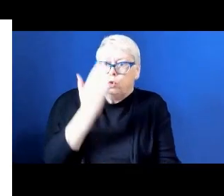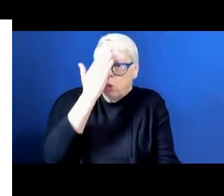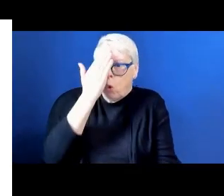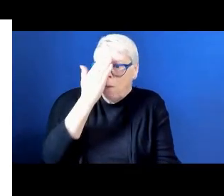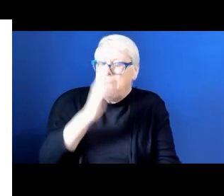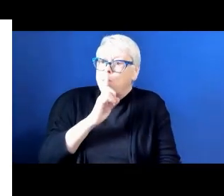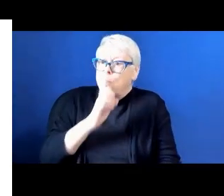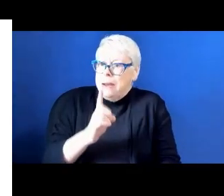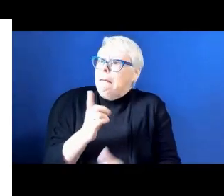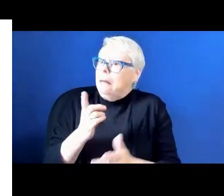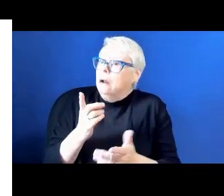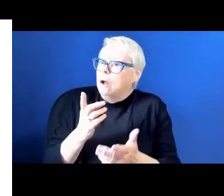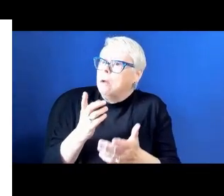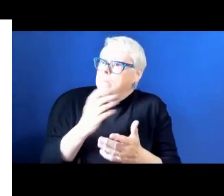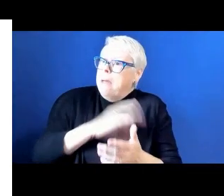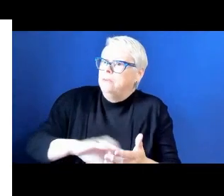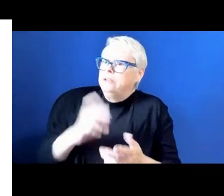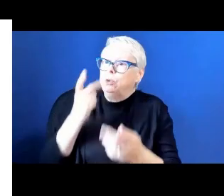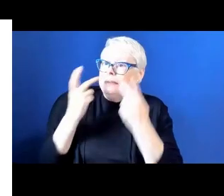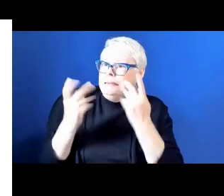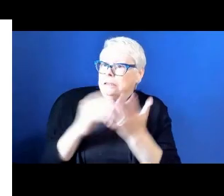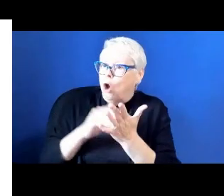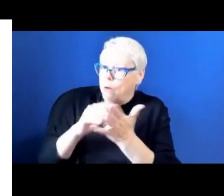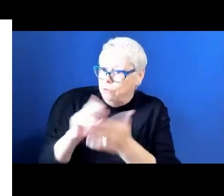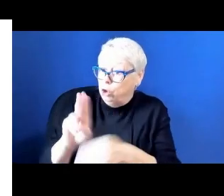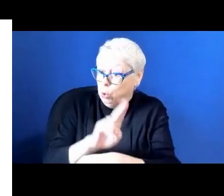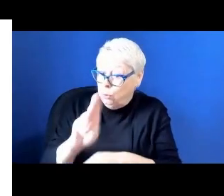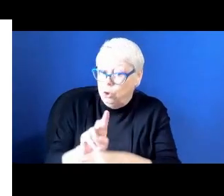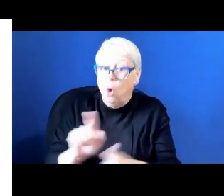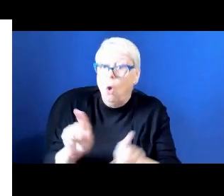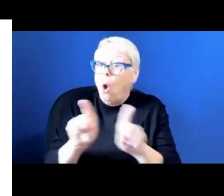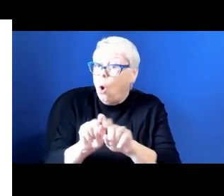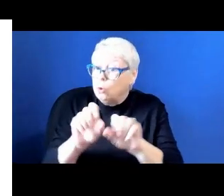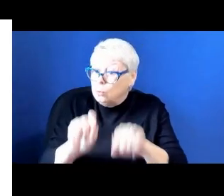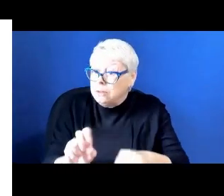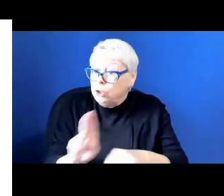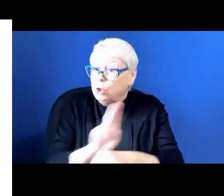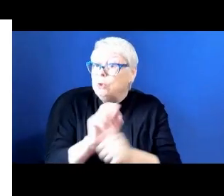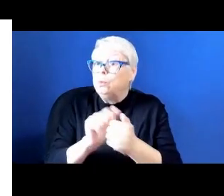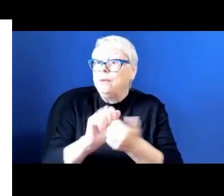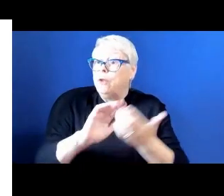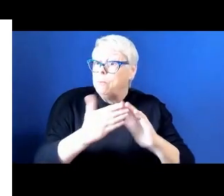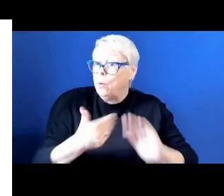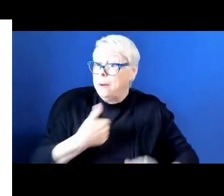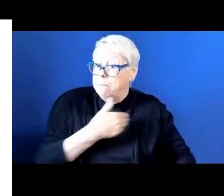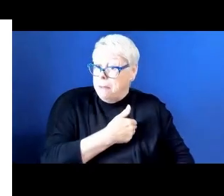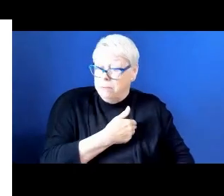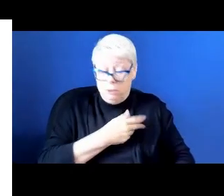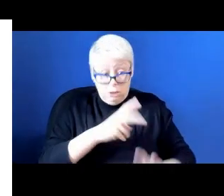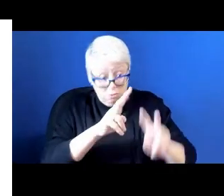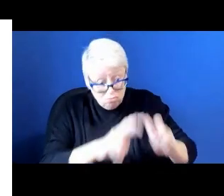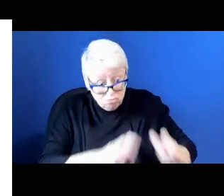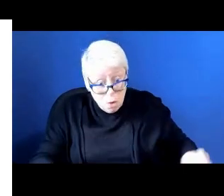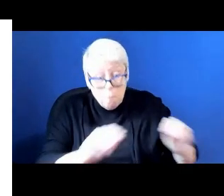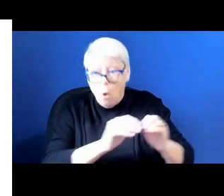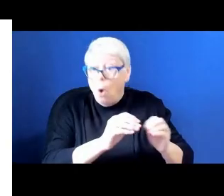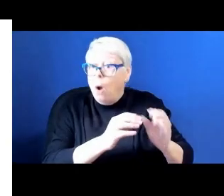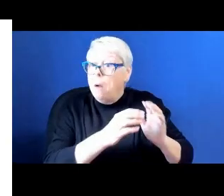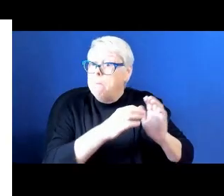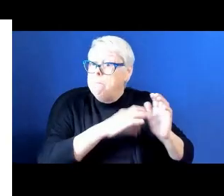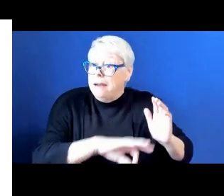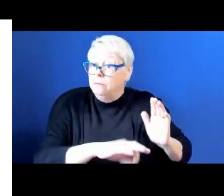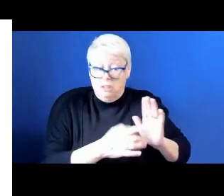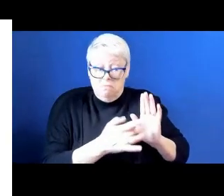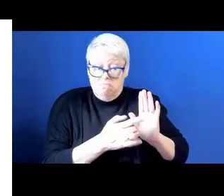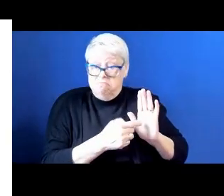The Benefits Wayfinder can be also used with community members to explore benefits that might be available to